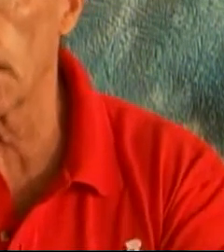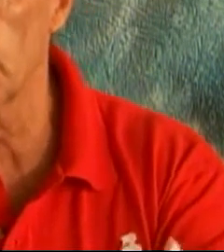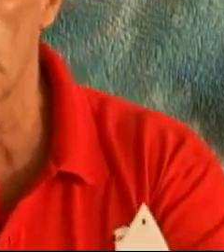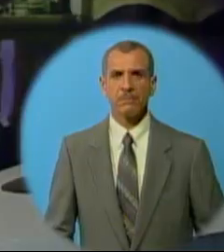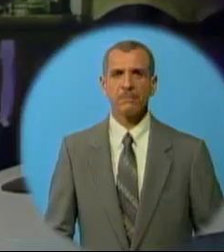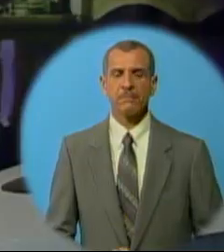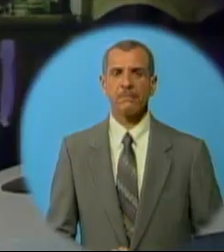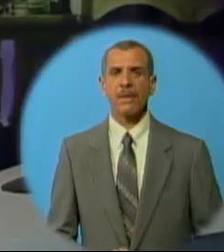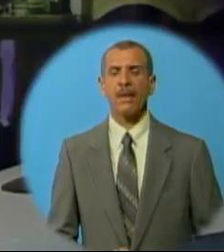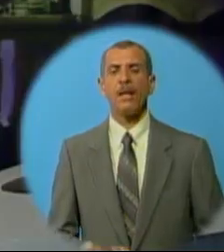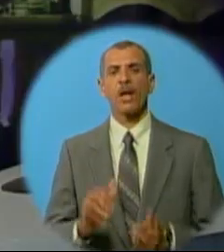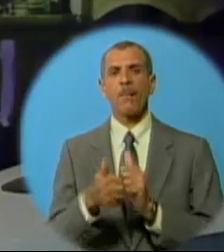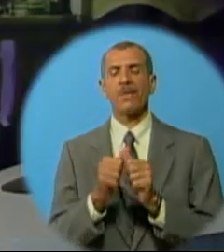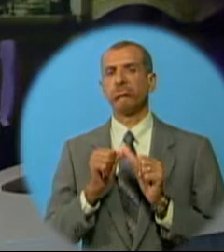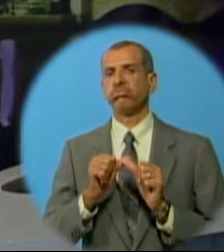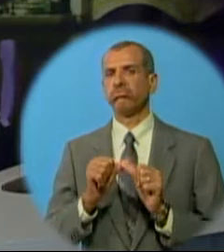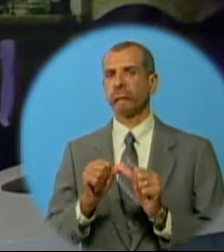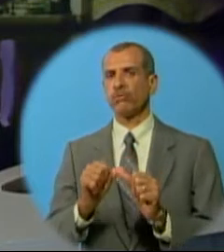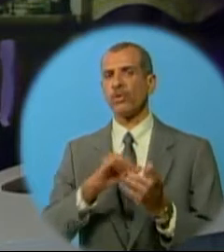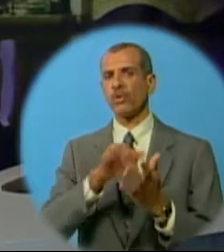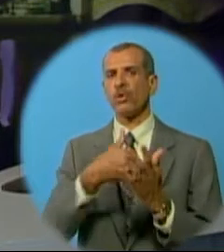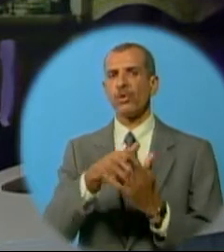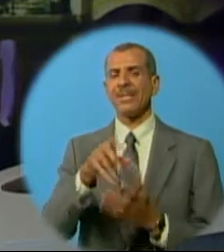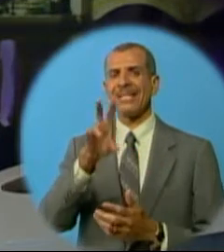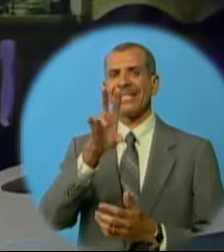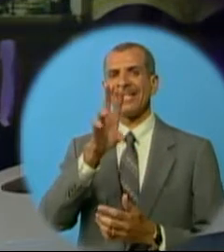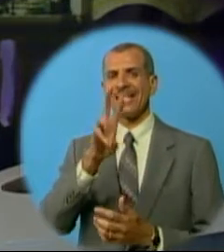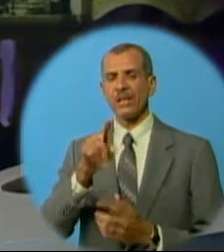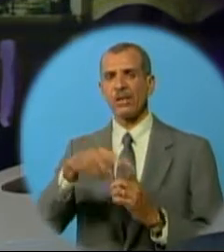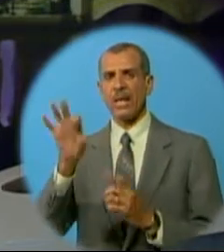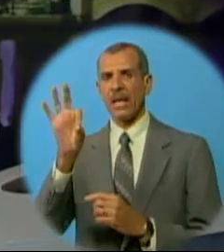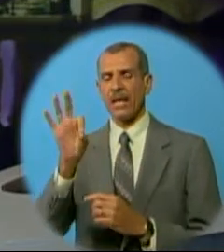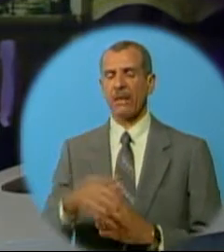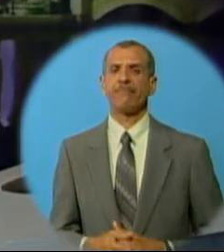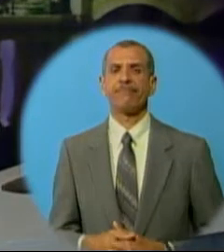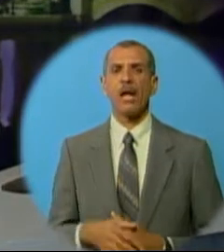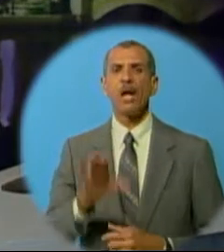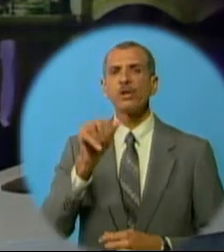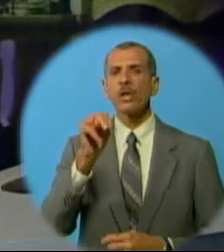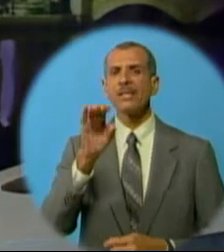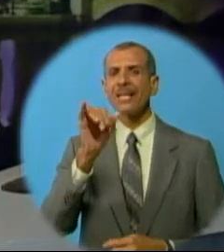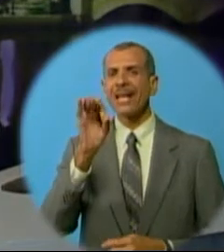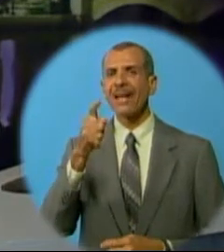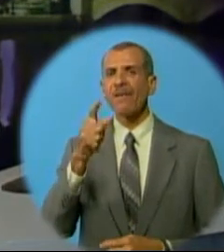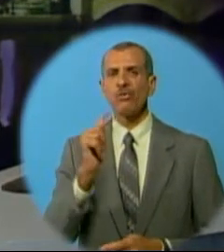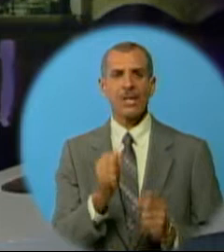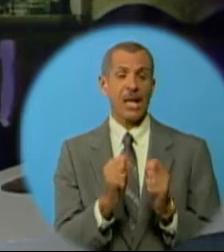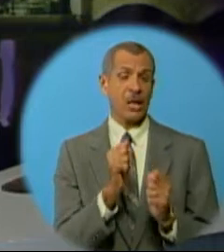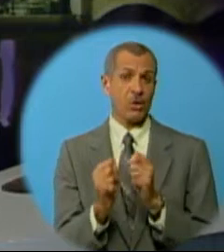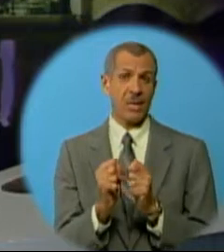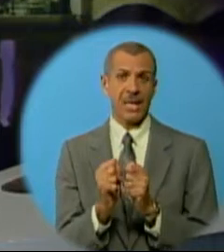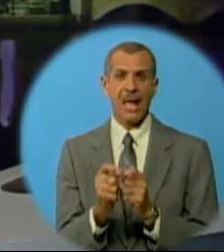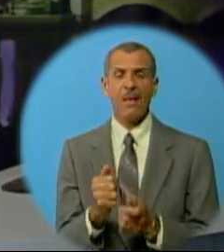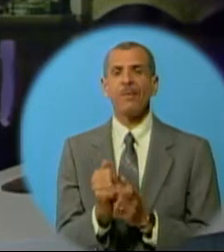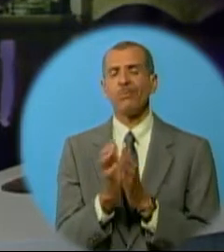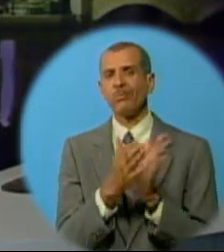Monday. Well, the competition runs from June 6th to 9th. CONCACAF side Trinidad and Tobago got to help warm